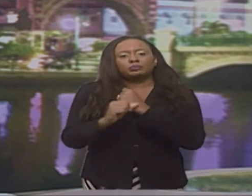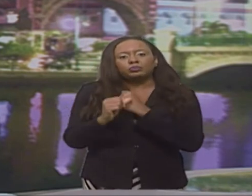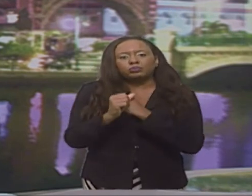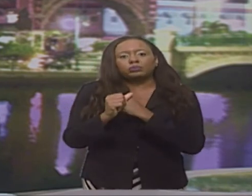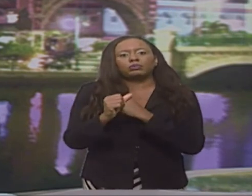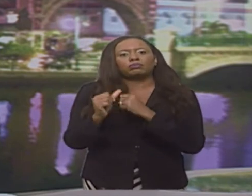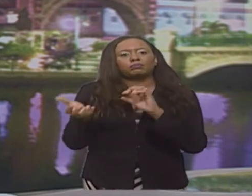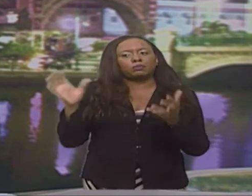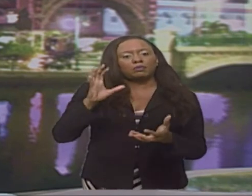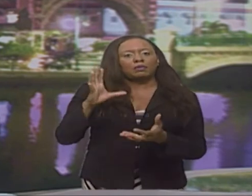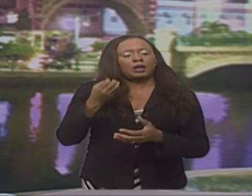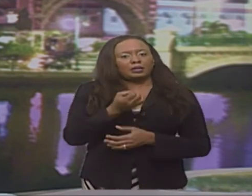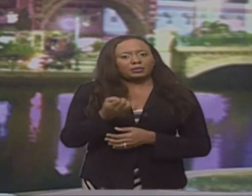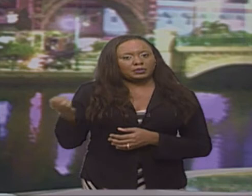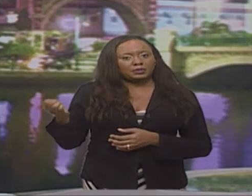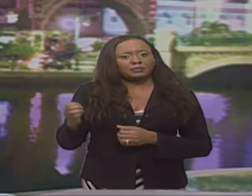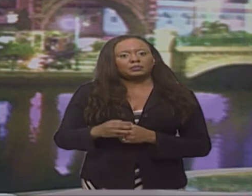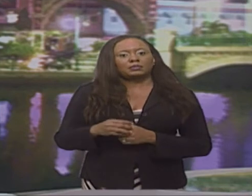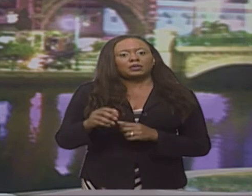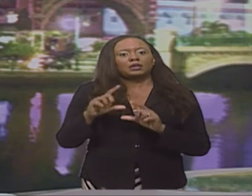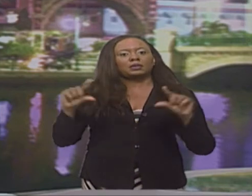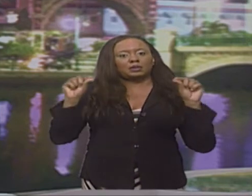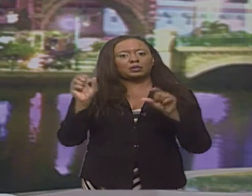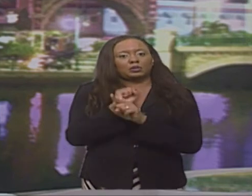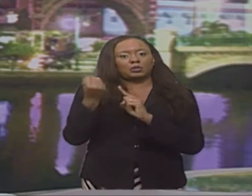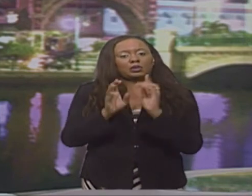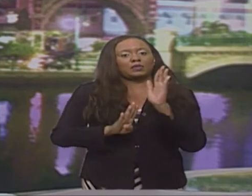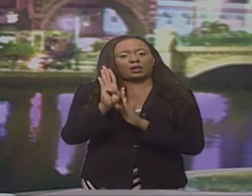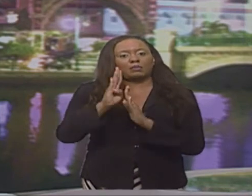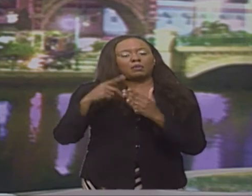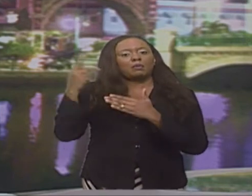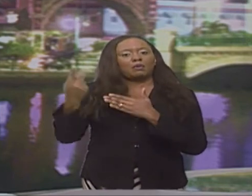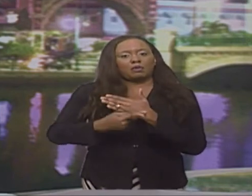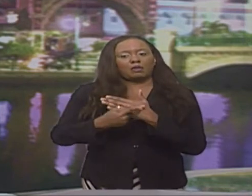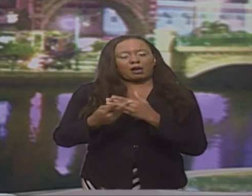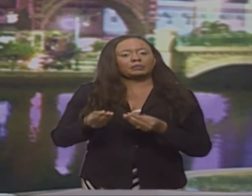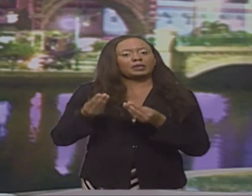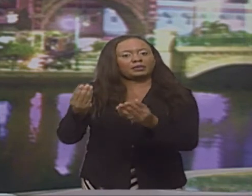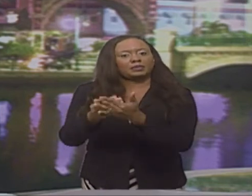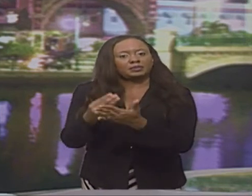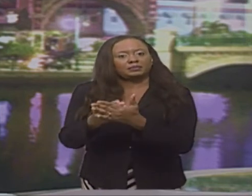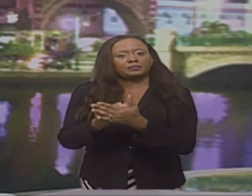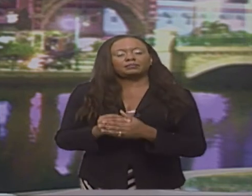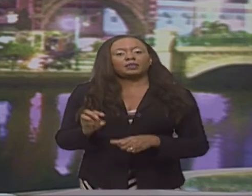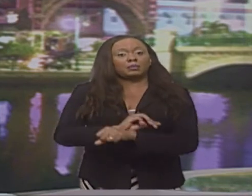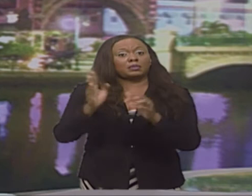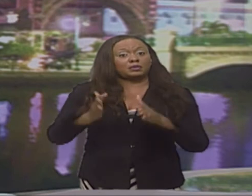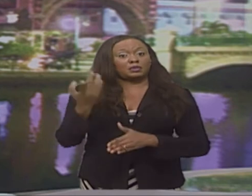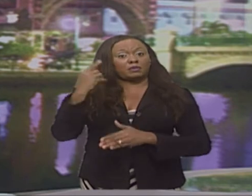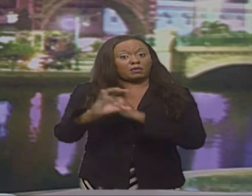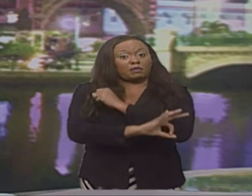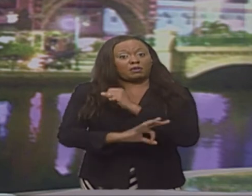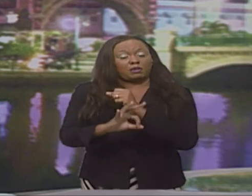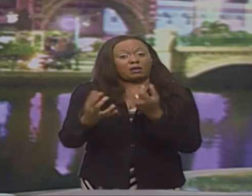change. The grant was provided through Japan's Social Development Program. Minister of Foreign Affairs Francine Barron says immediately after